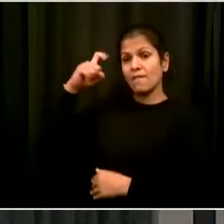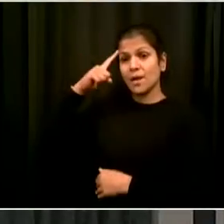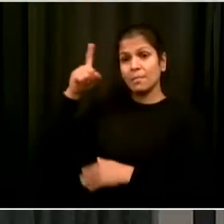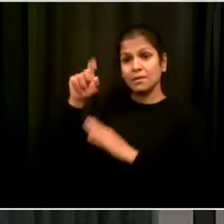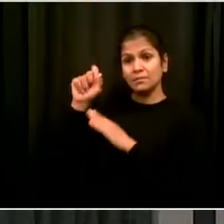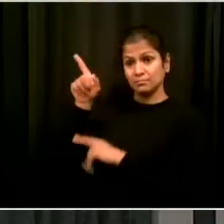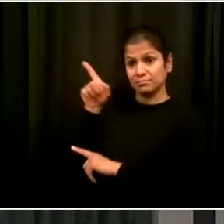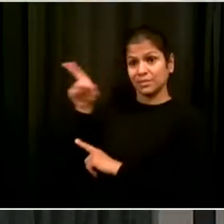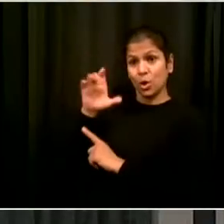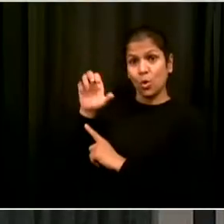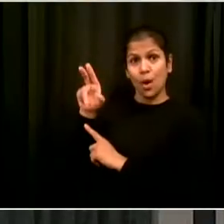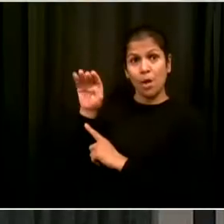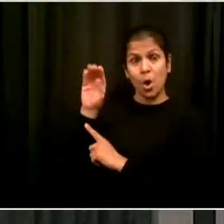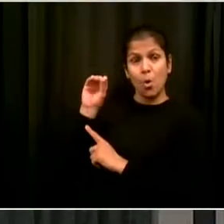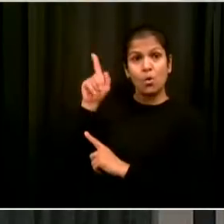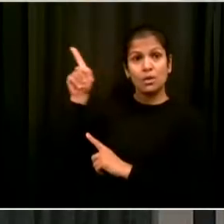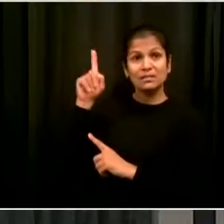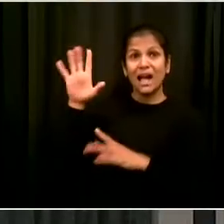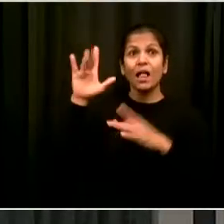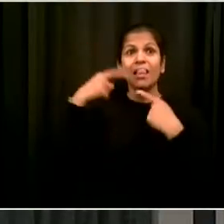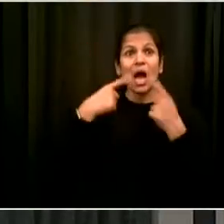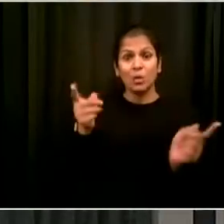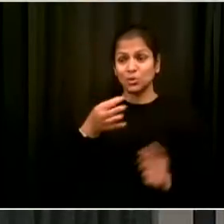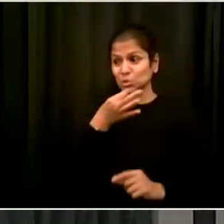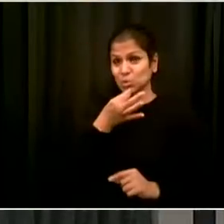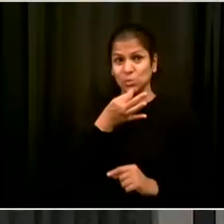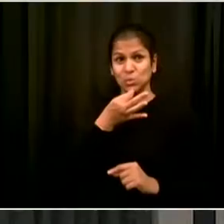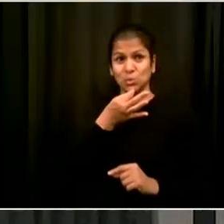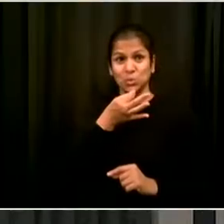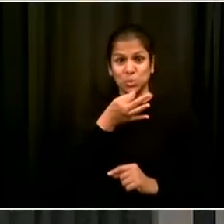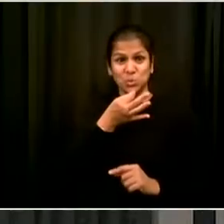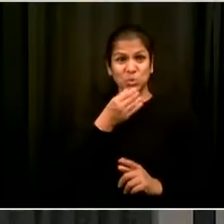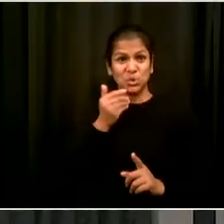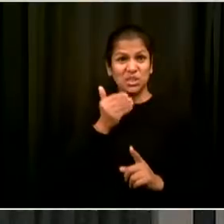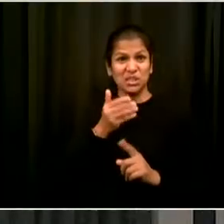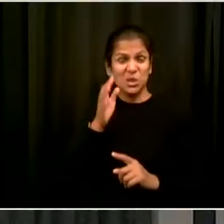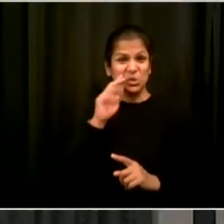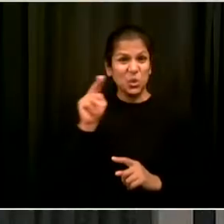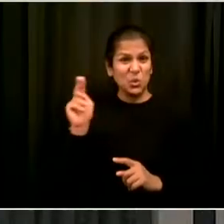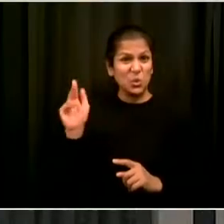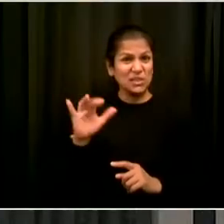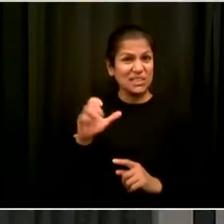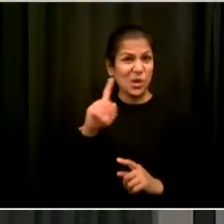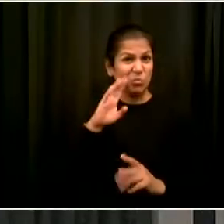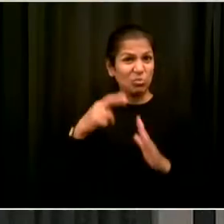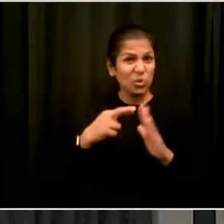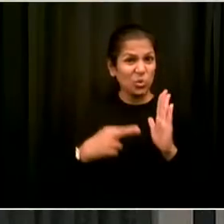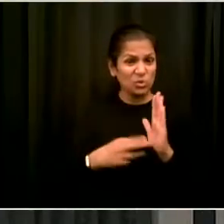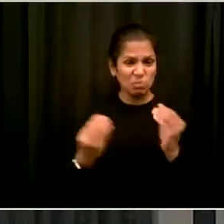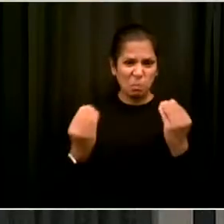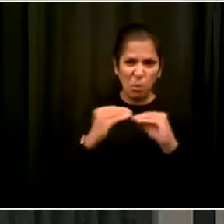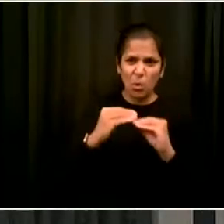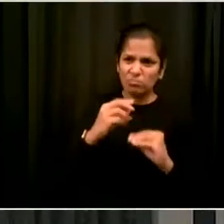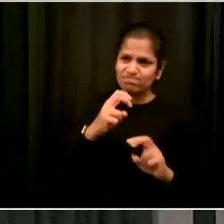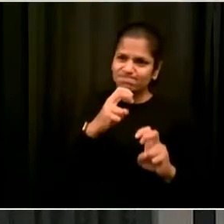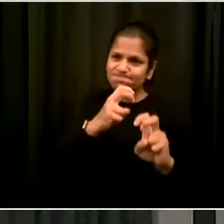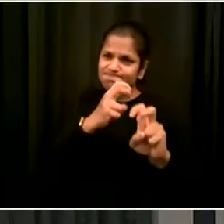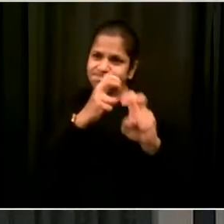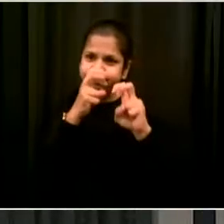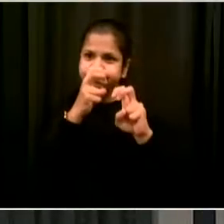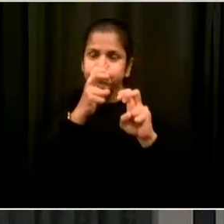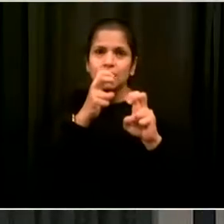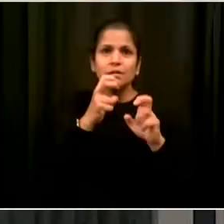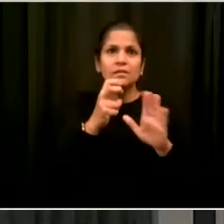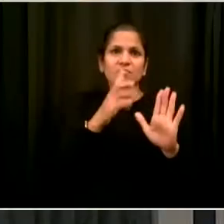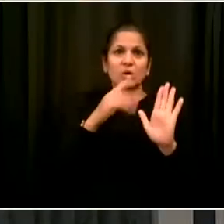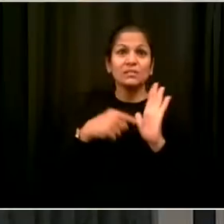on hospitalizations, he's going to order indoor dining in New York City closed. What is your message to New